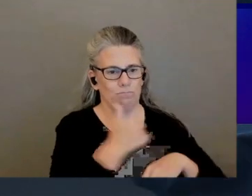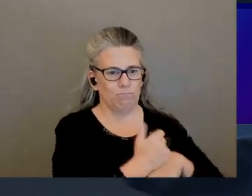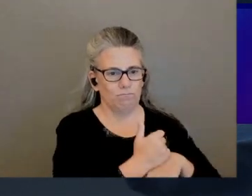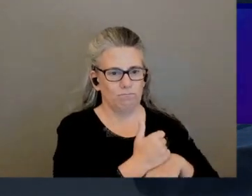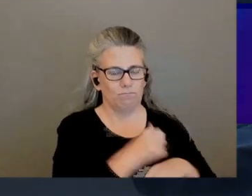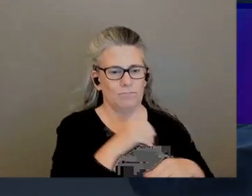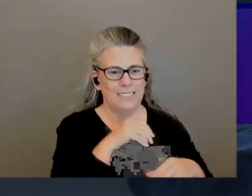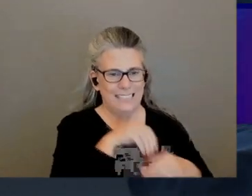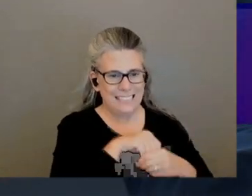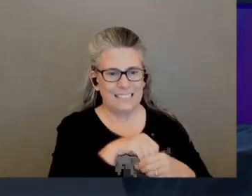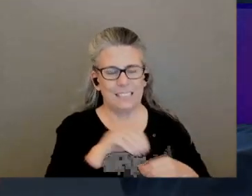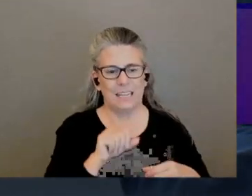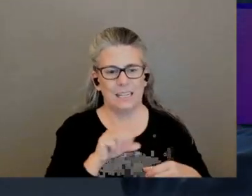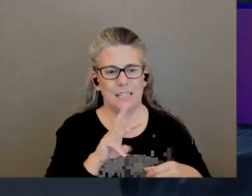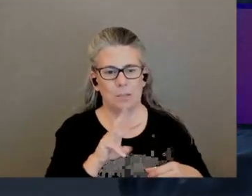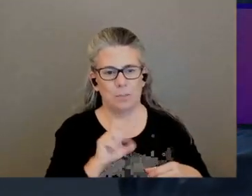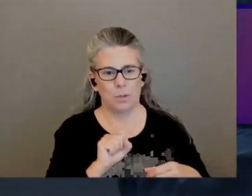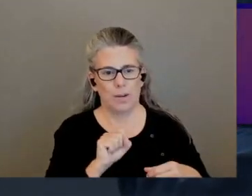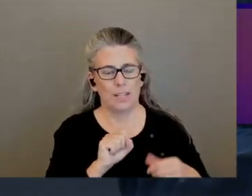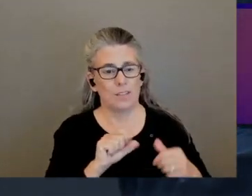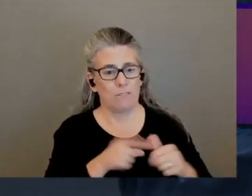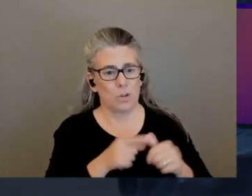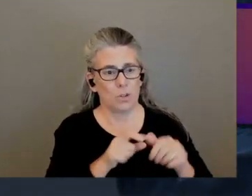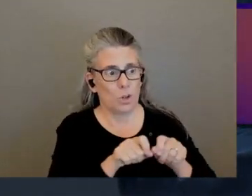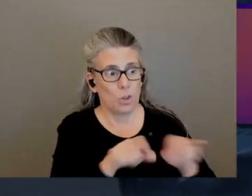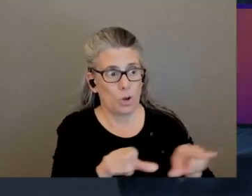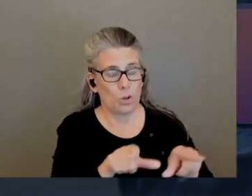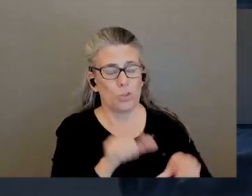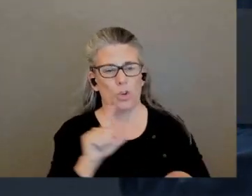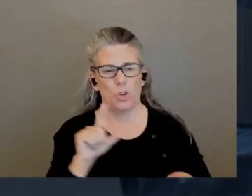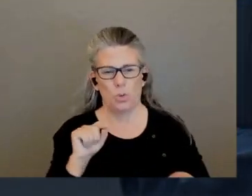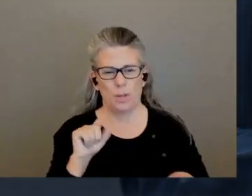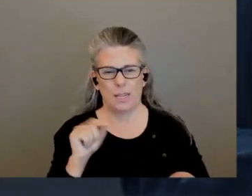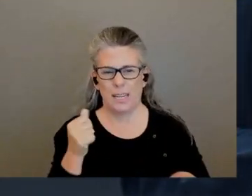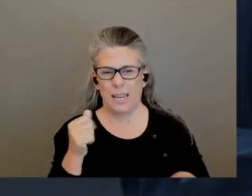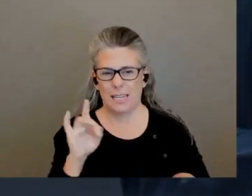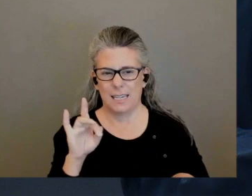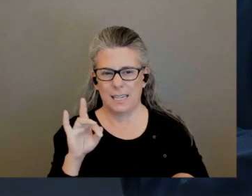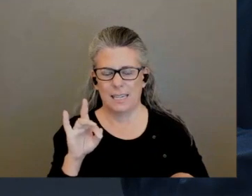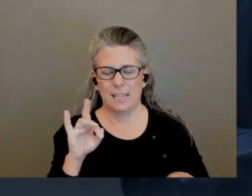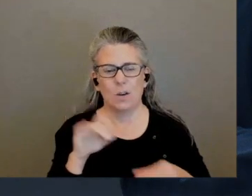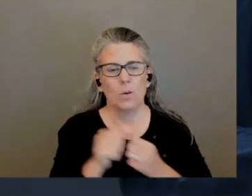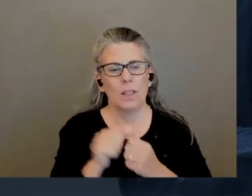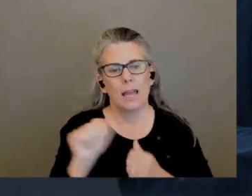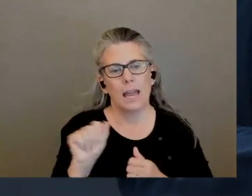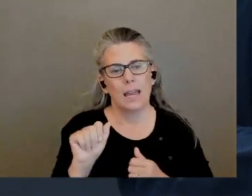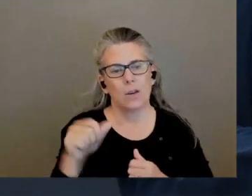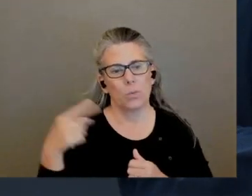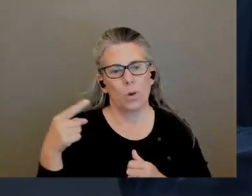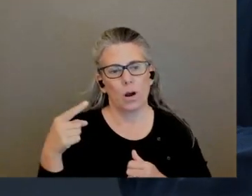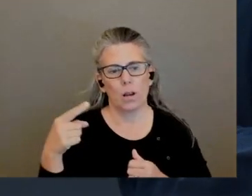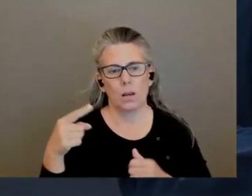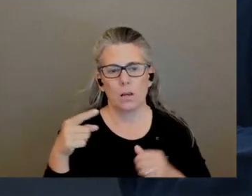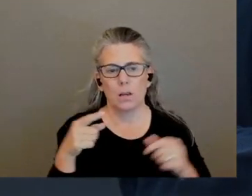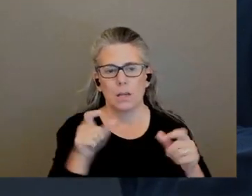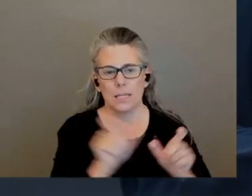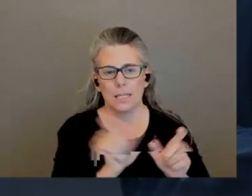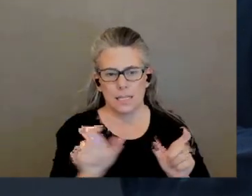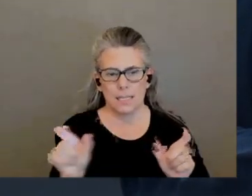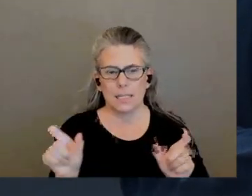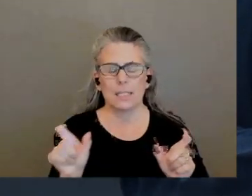generation actually in 2018. That was with the A1 instances. And maybe you have not even noticed about